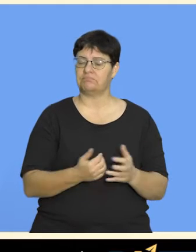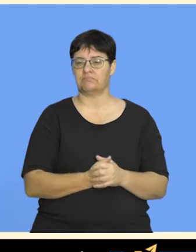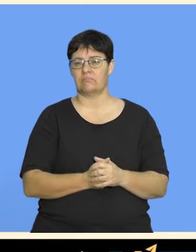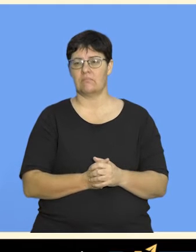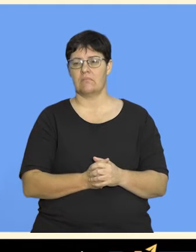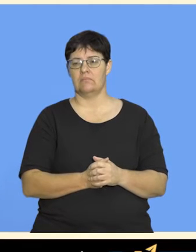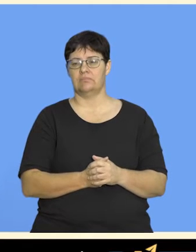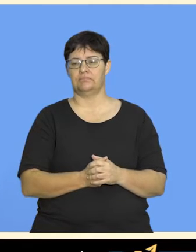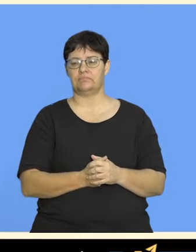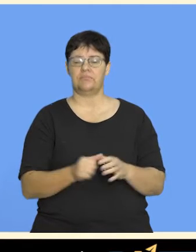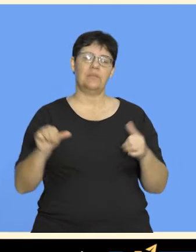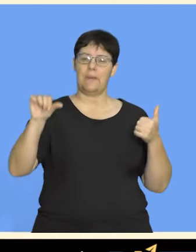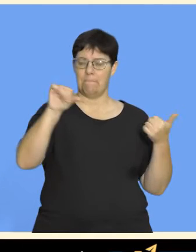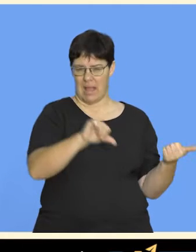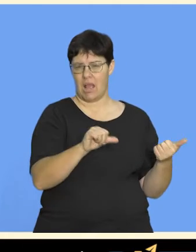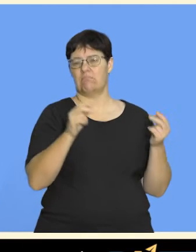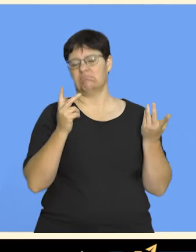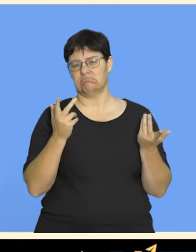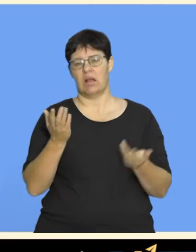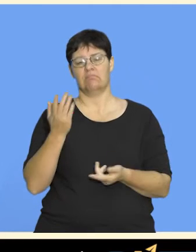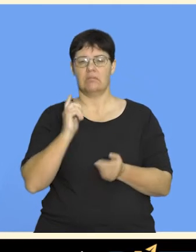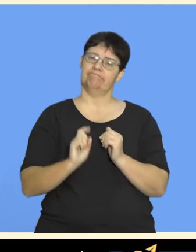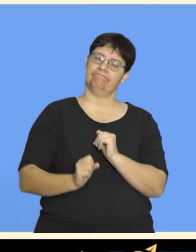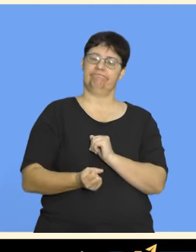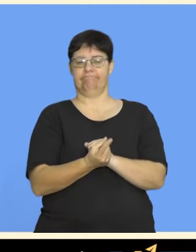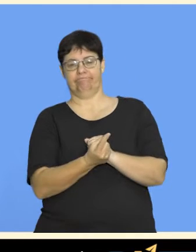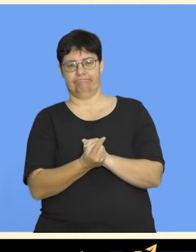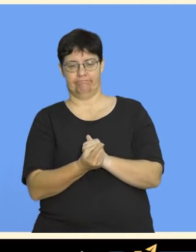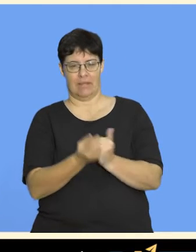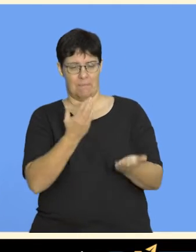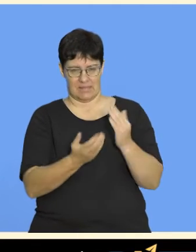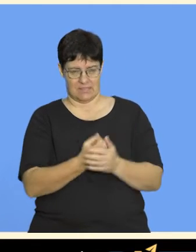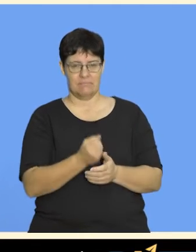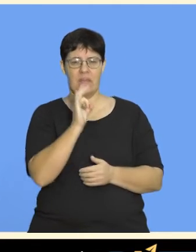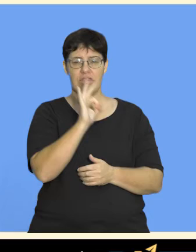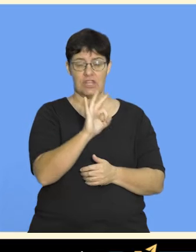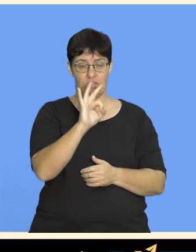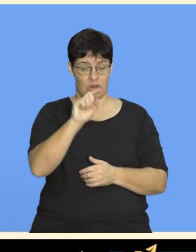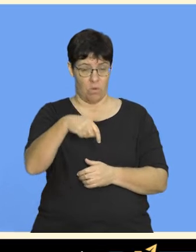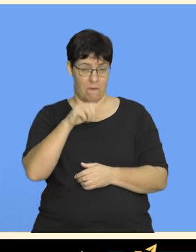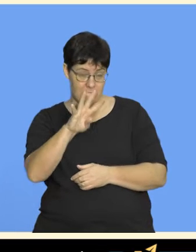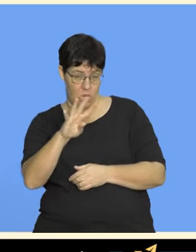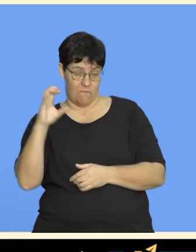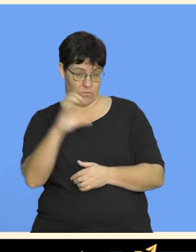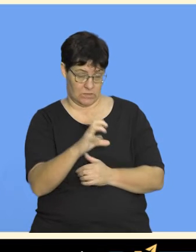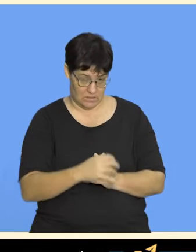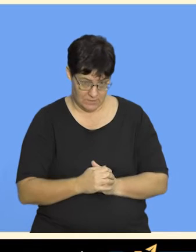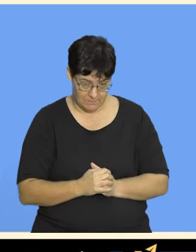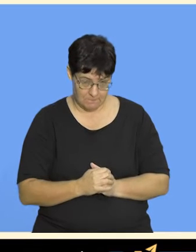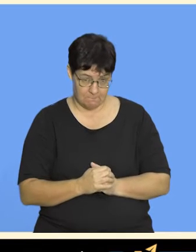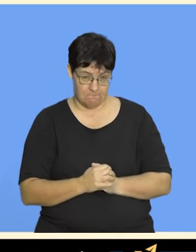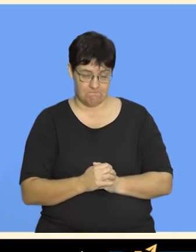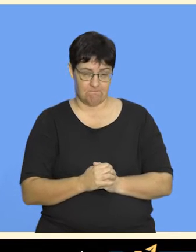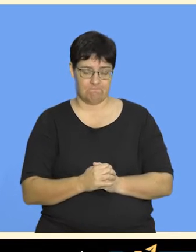Let's reset this back to the original, 33,4. I'm going